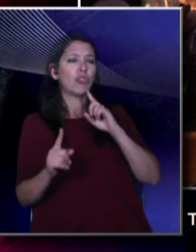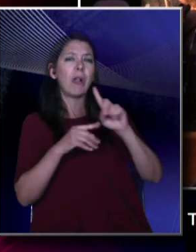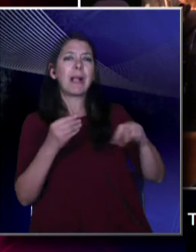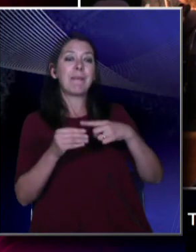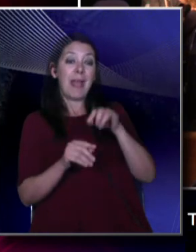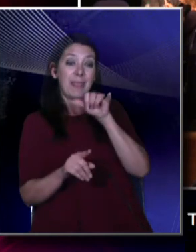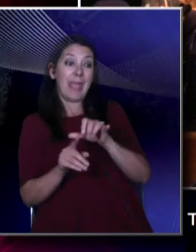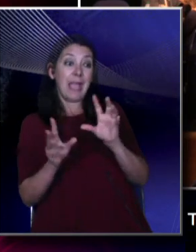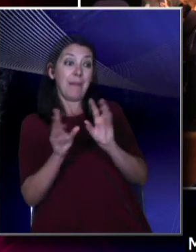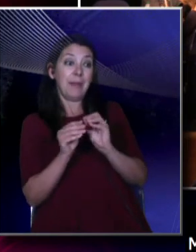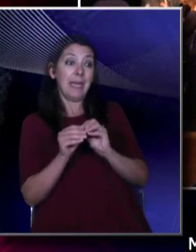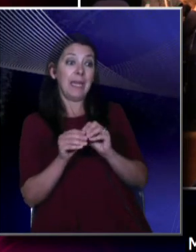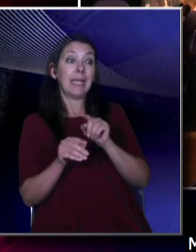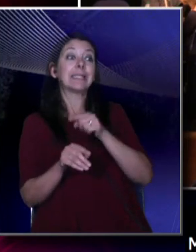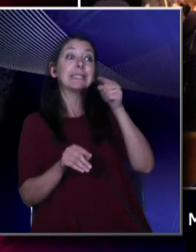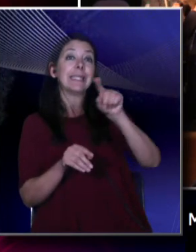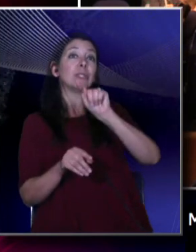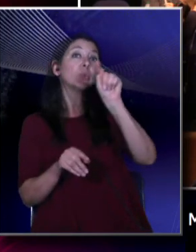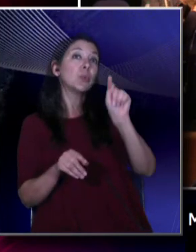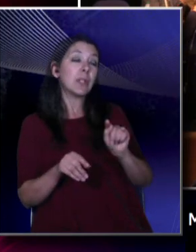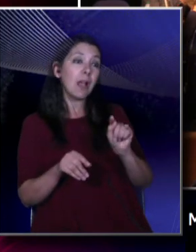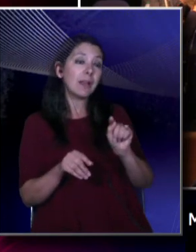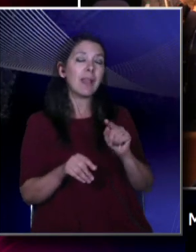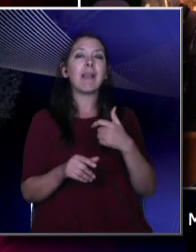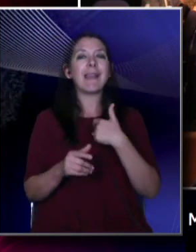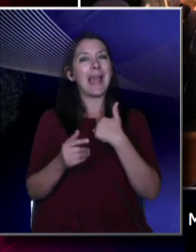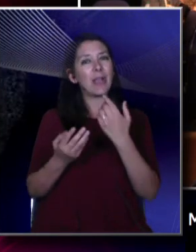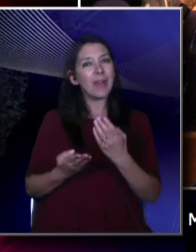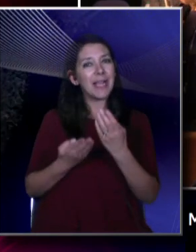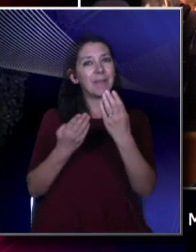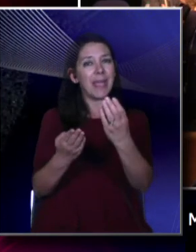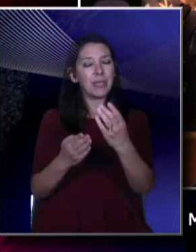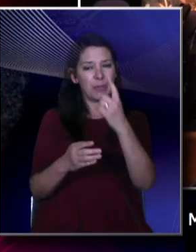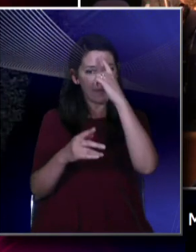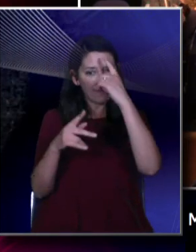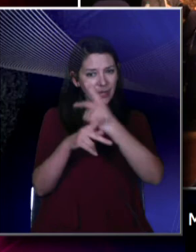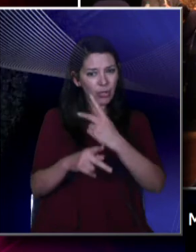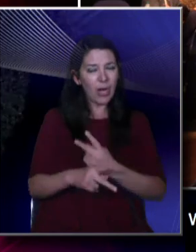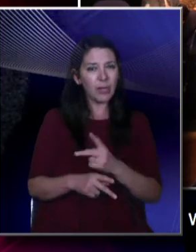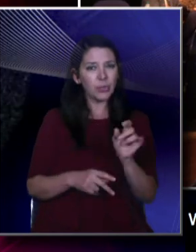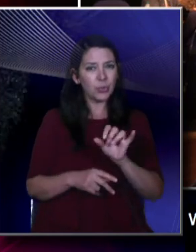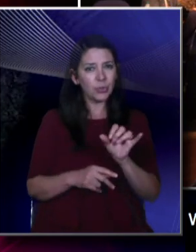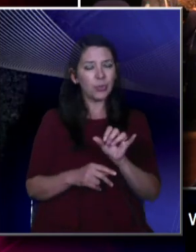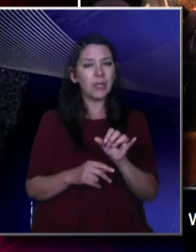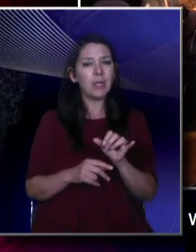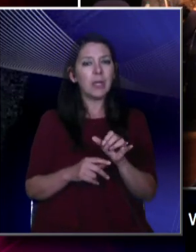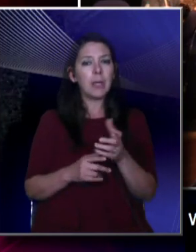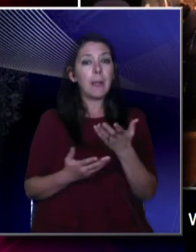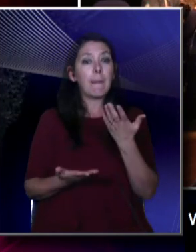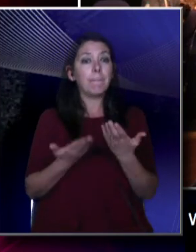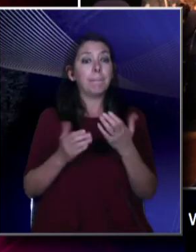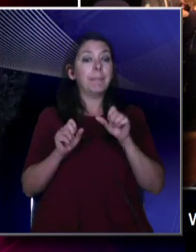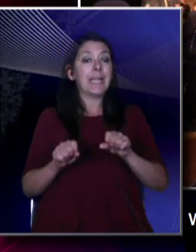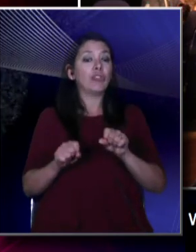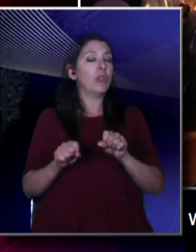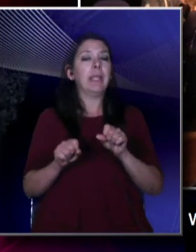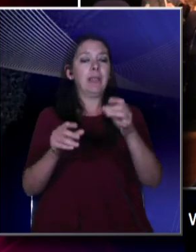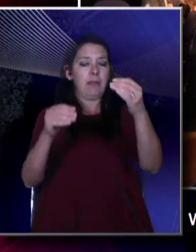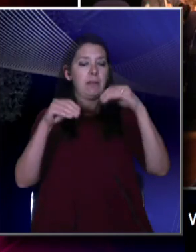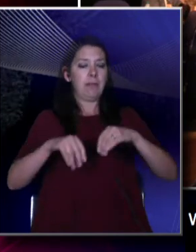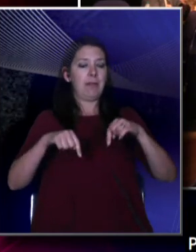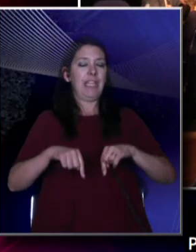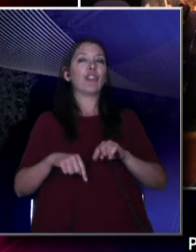meeting is scheduled for Tucson. I highly recommend, and we got to figure this out, is potentially have it here in Phoenix.